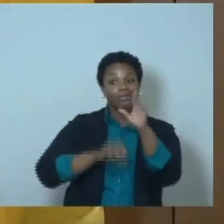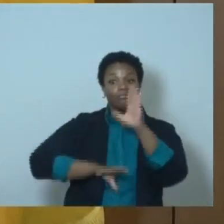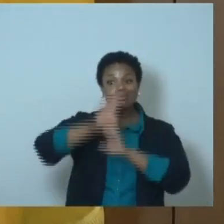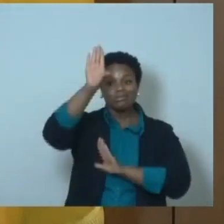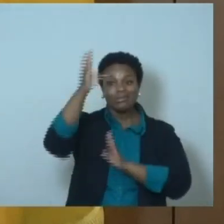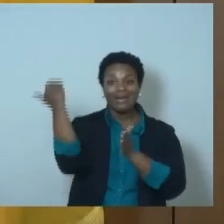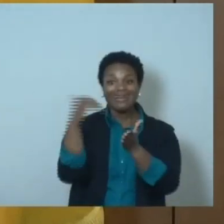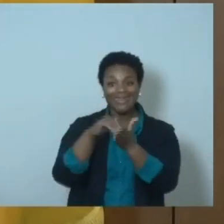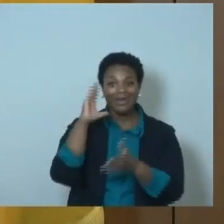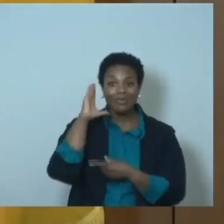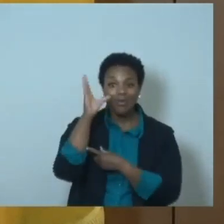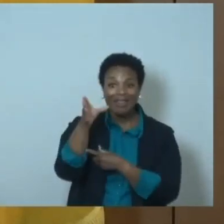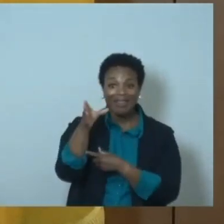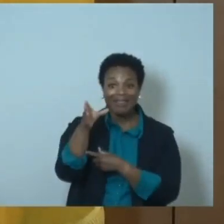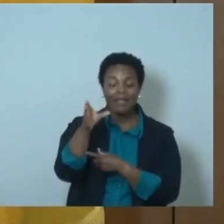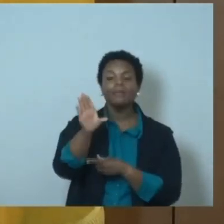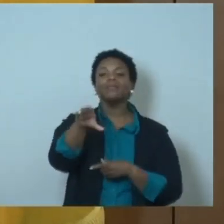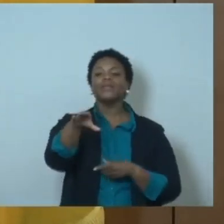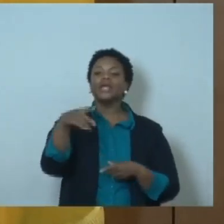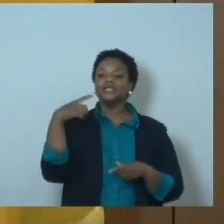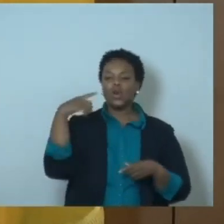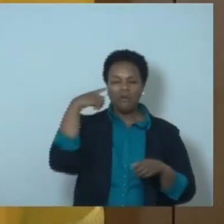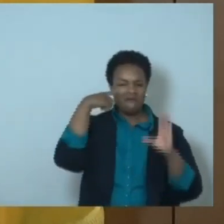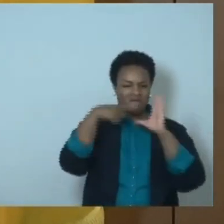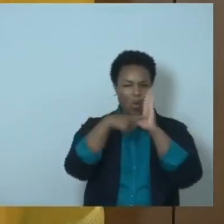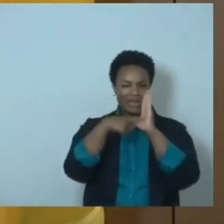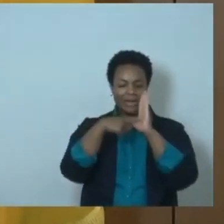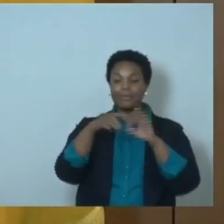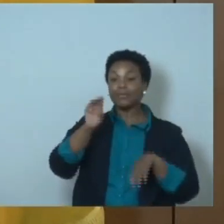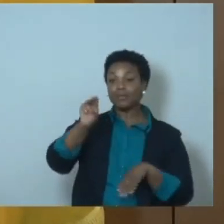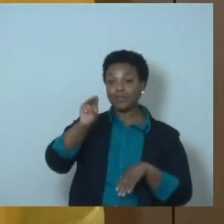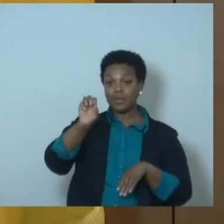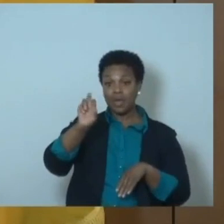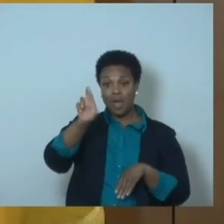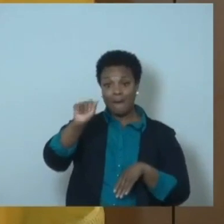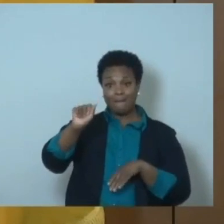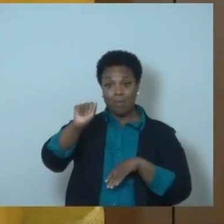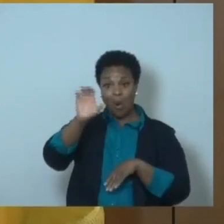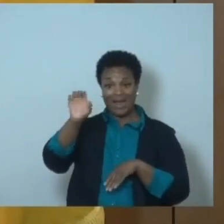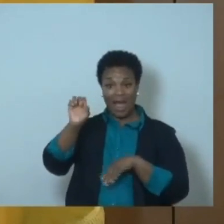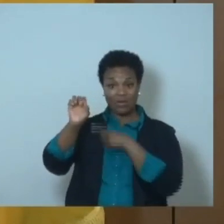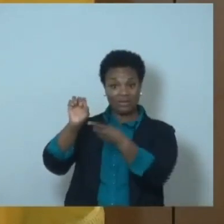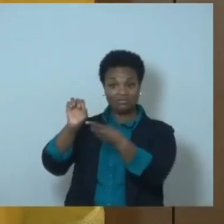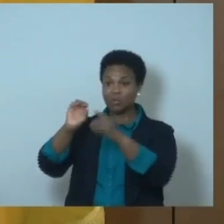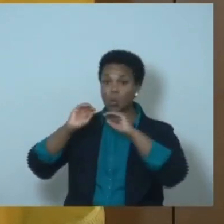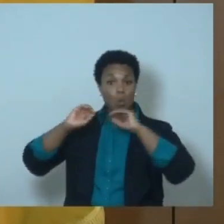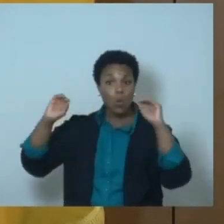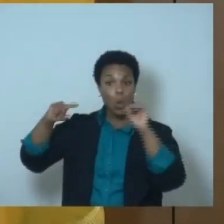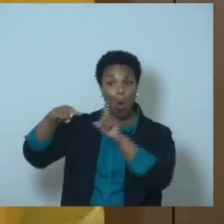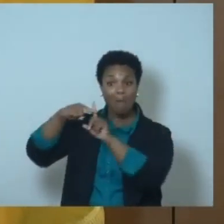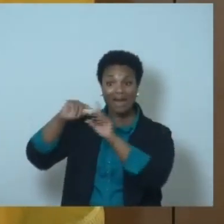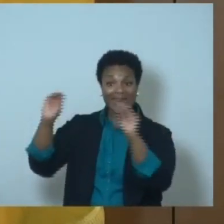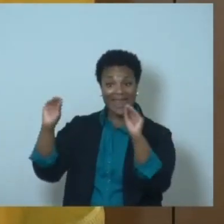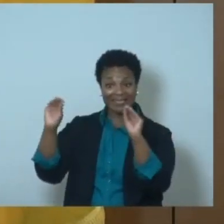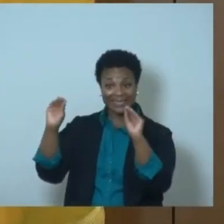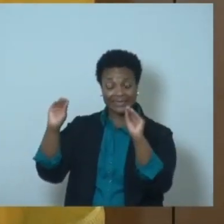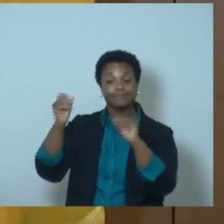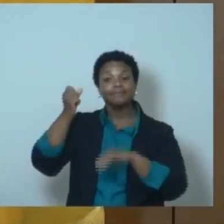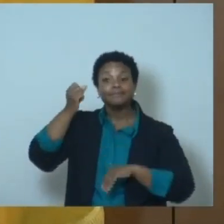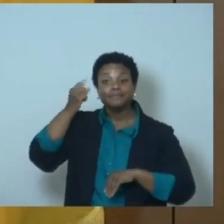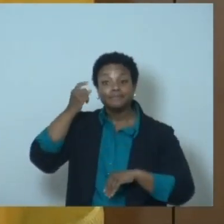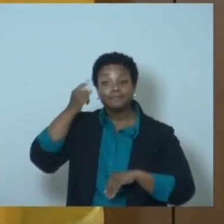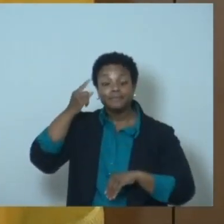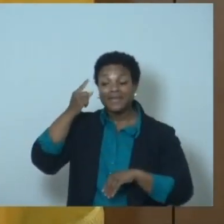lowest, right? So let's take Mora County with not a single case. There are facilities right